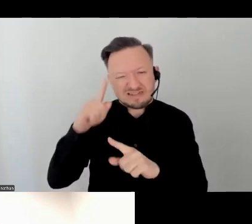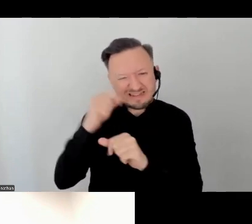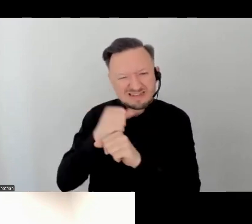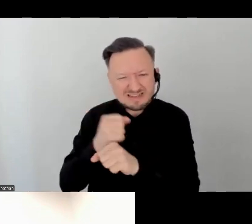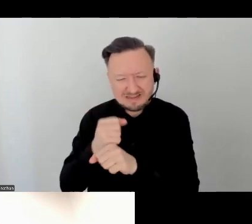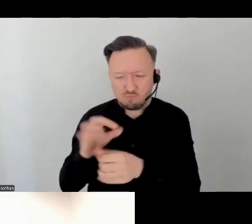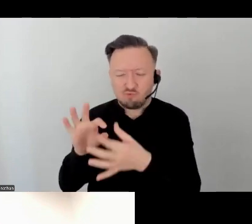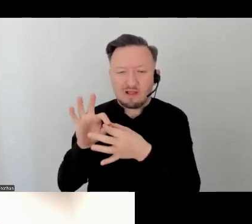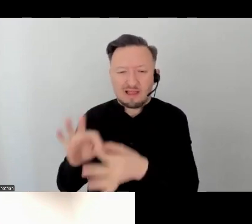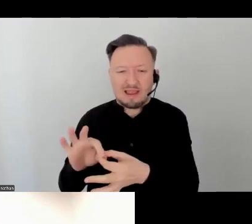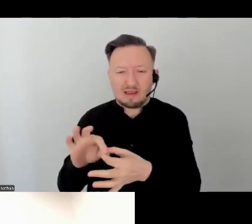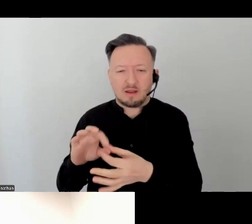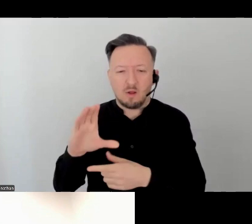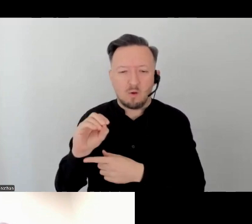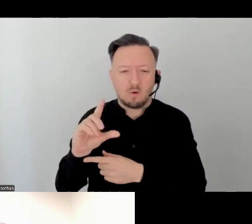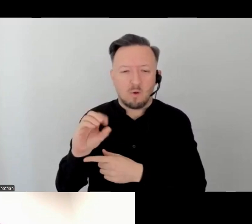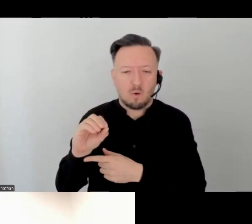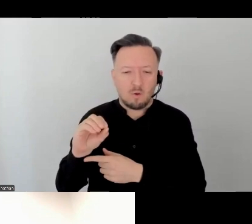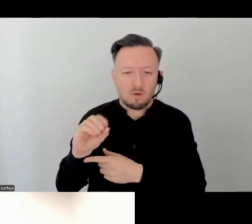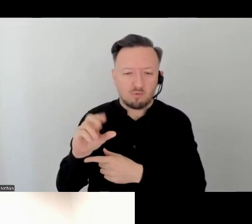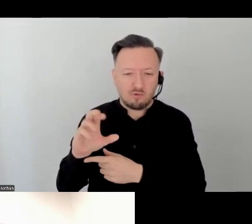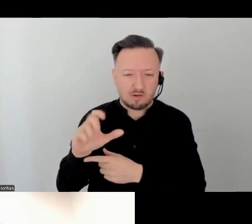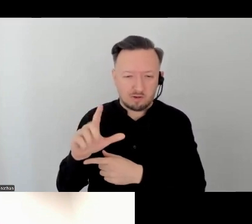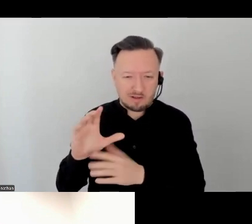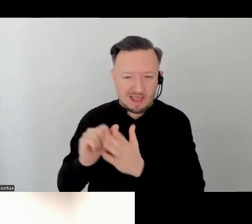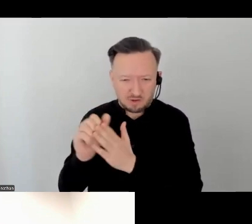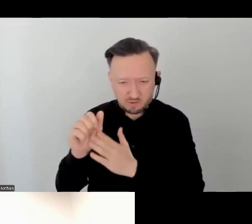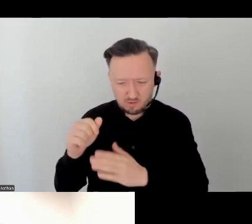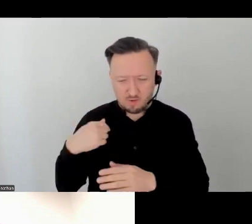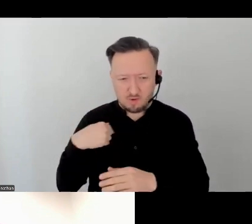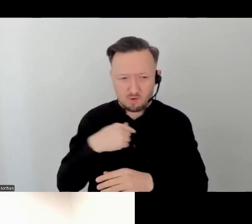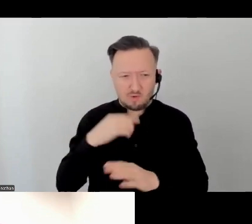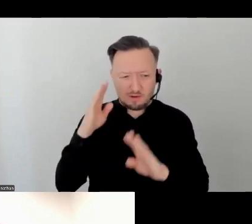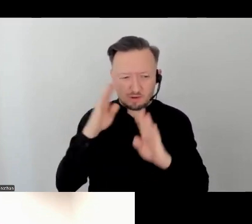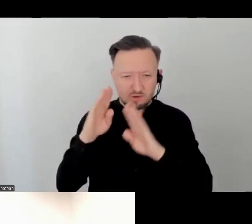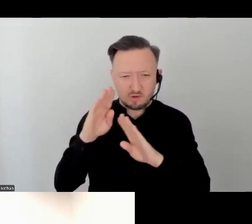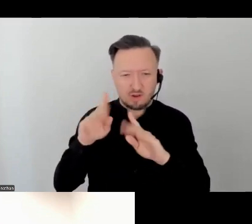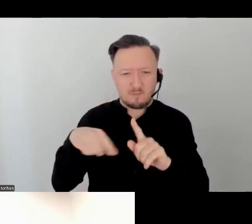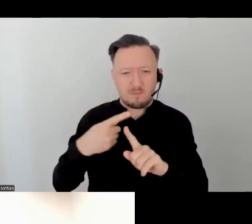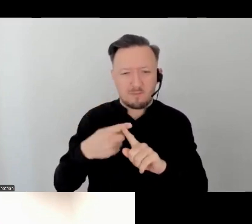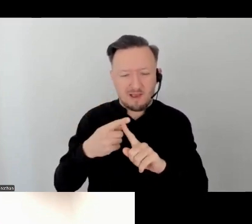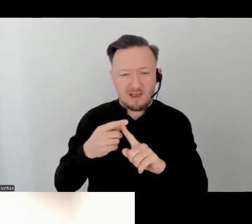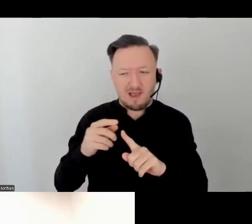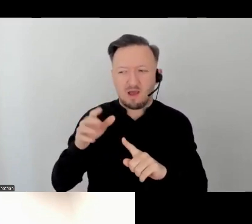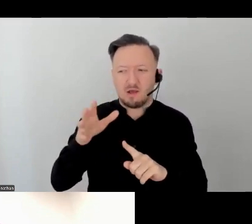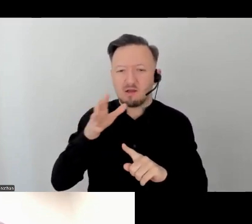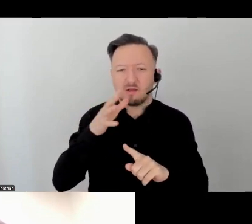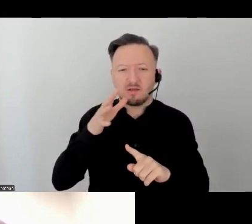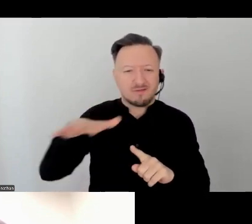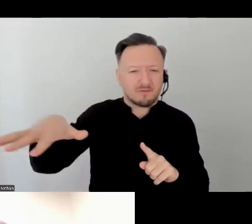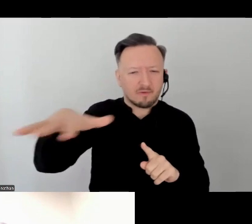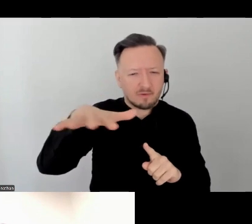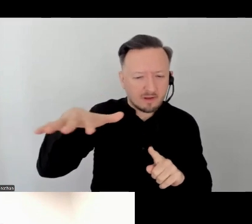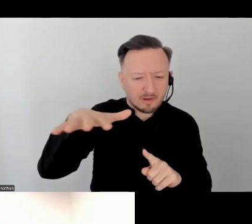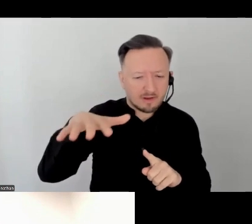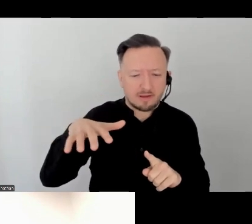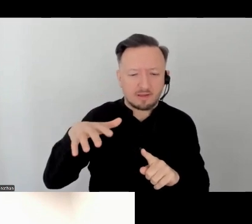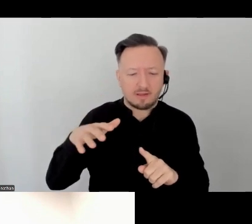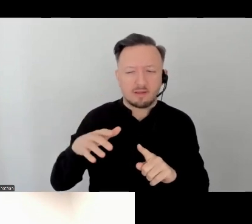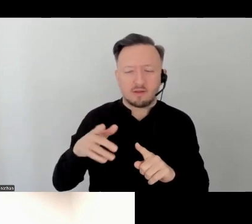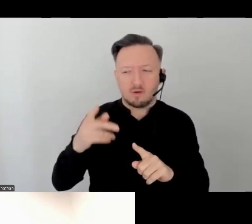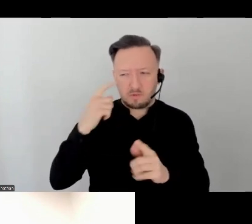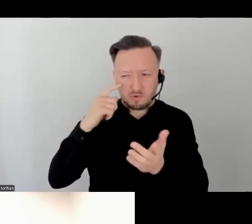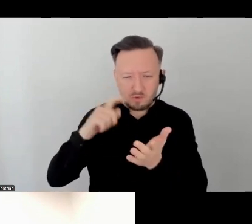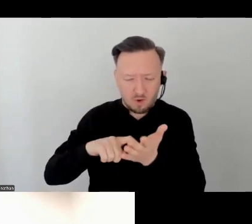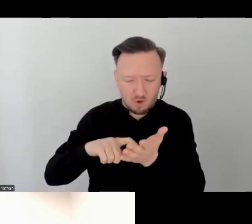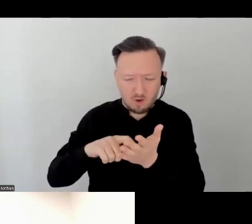cancer, and we're very concerned about the Crescent area and what was going on in rural areas. And what we found in various